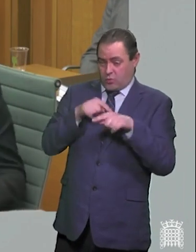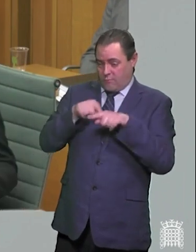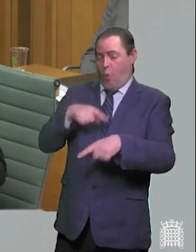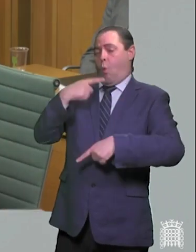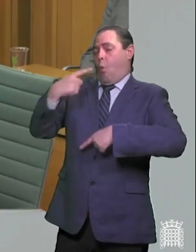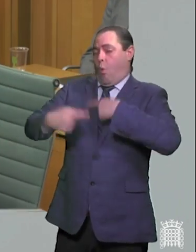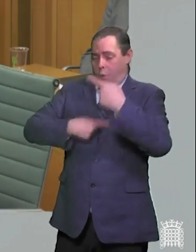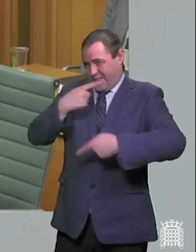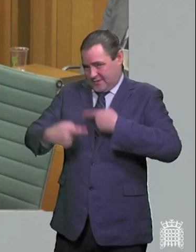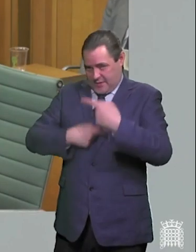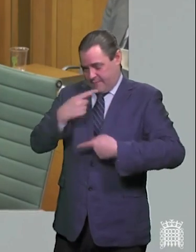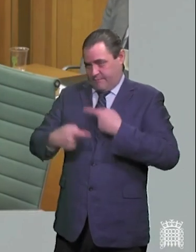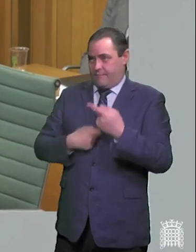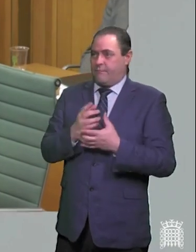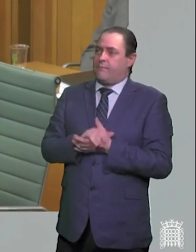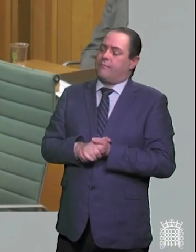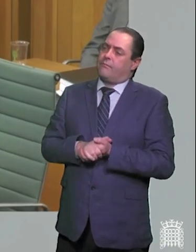all times.